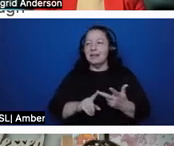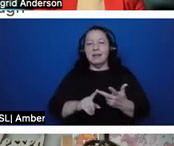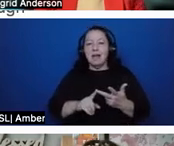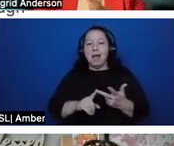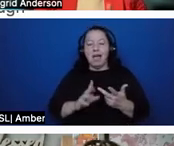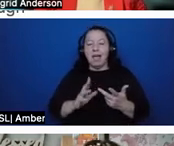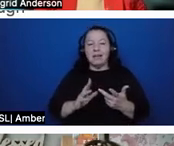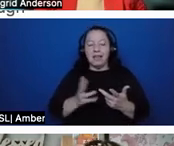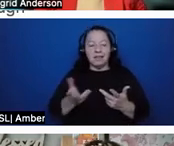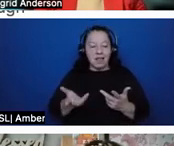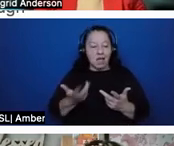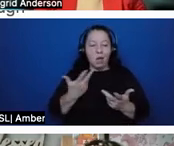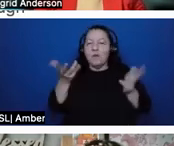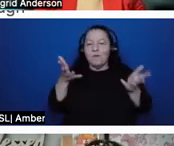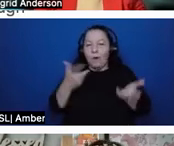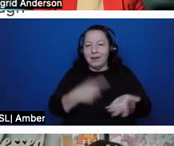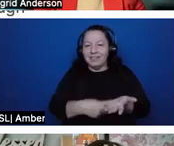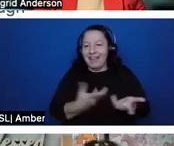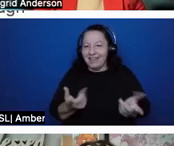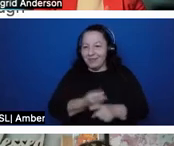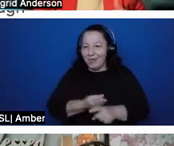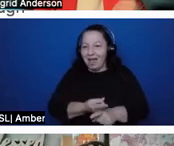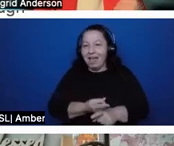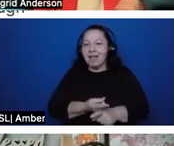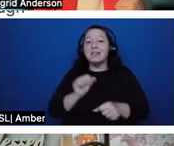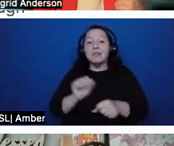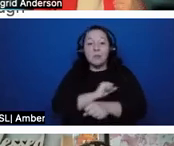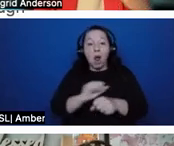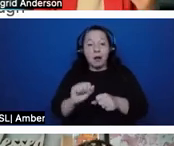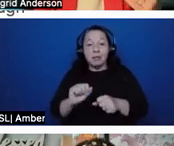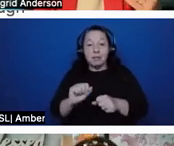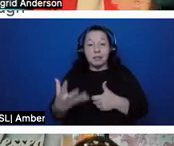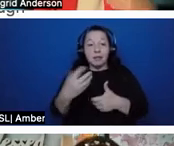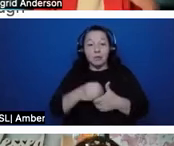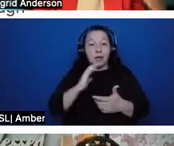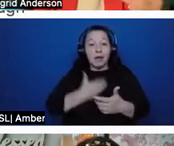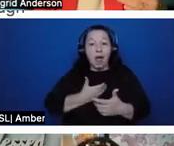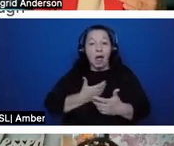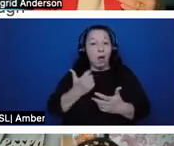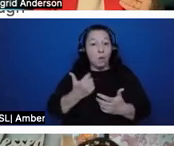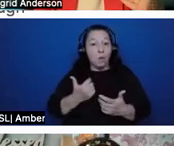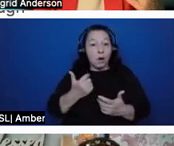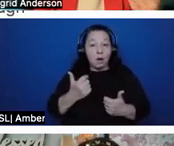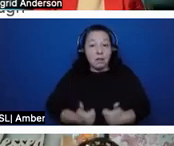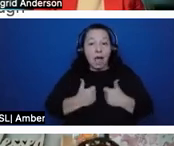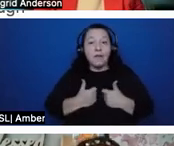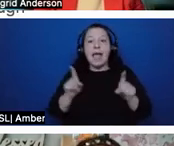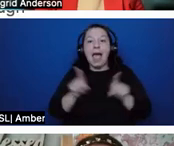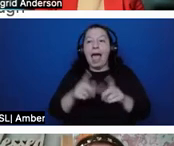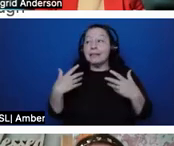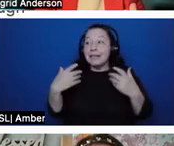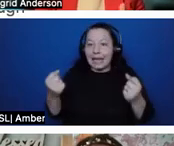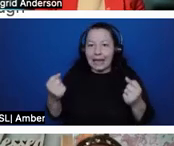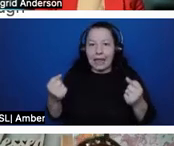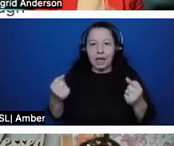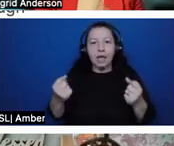we've already talked about those practices being healing, like to reclaim them if we've lost our connection to